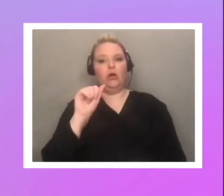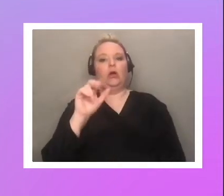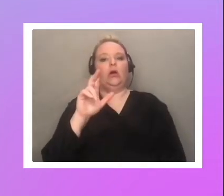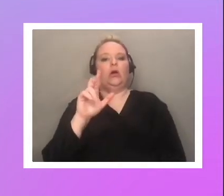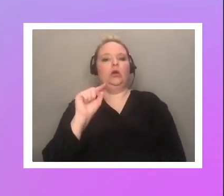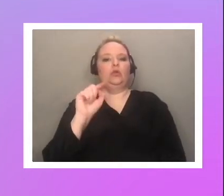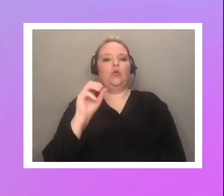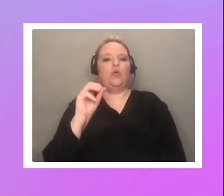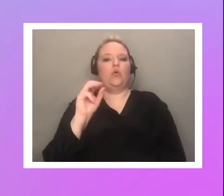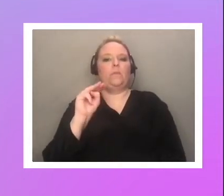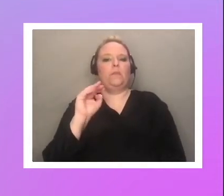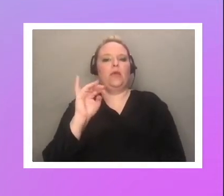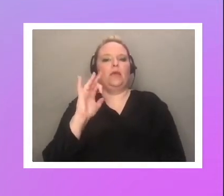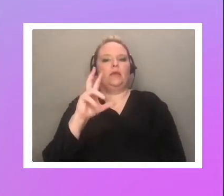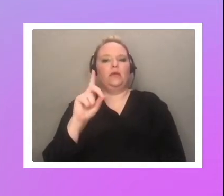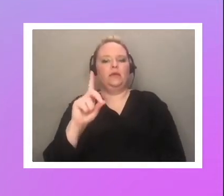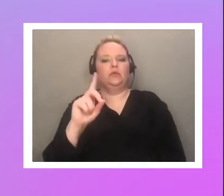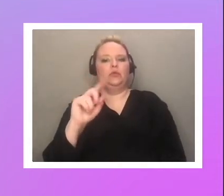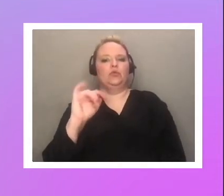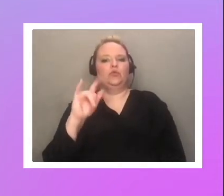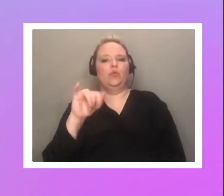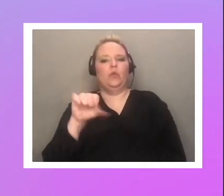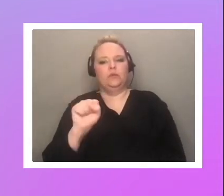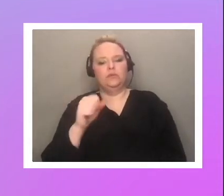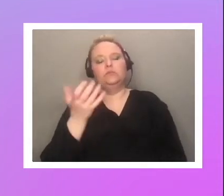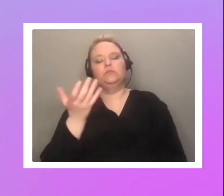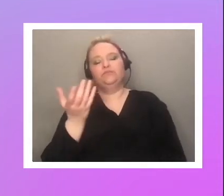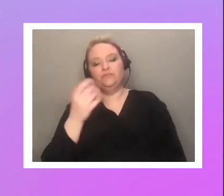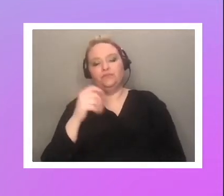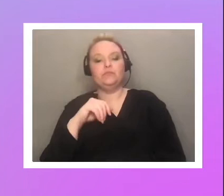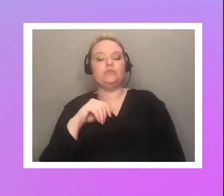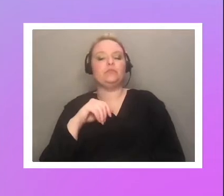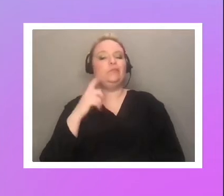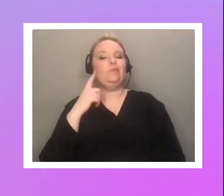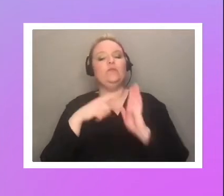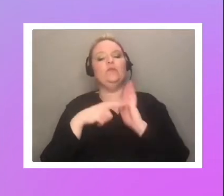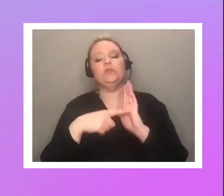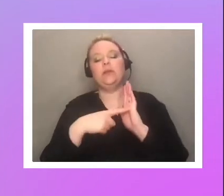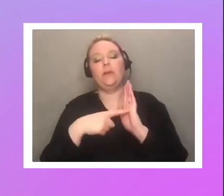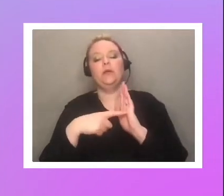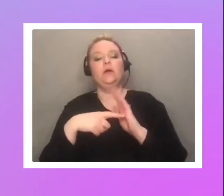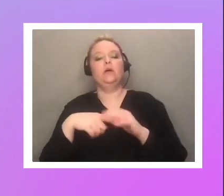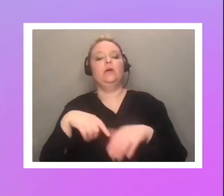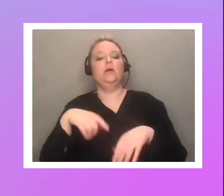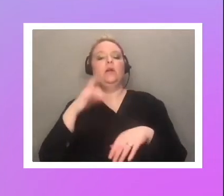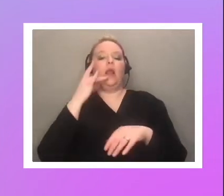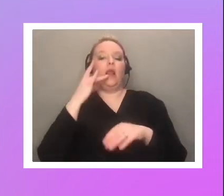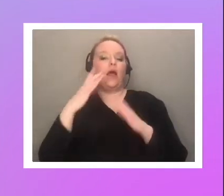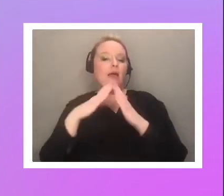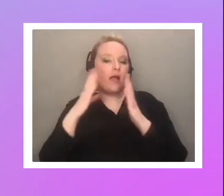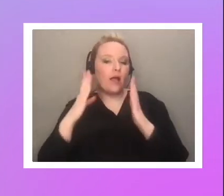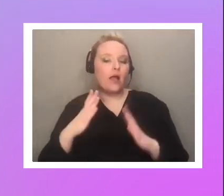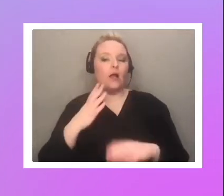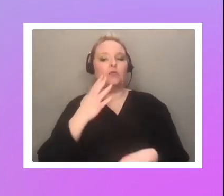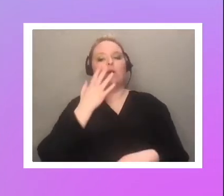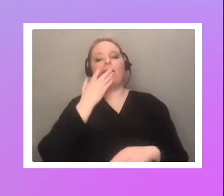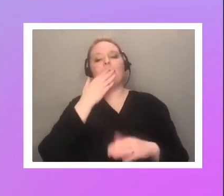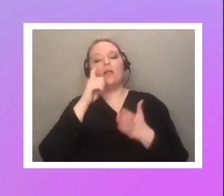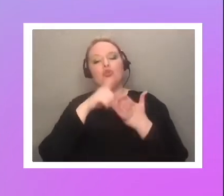tools. And these, automation tools are things like Lighthouse, color